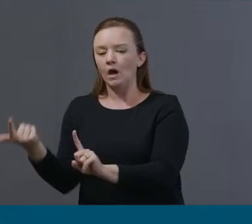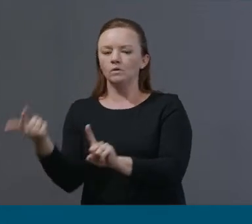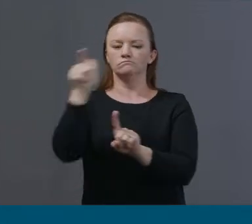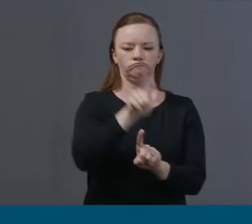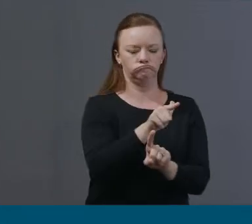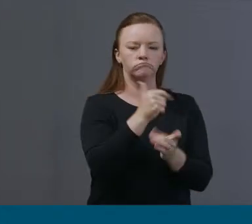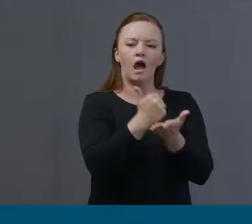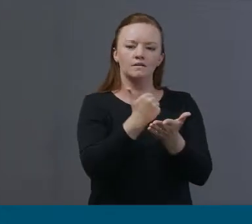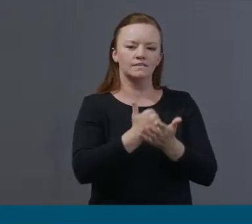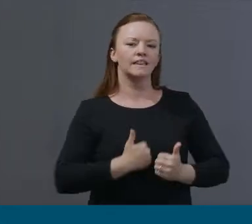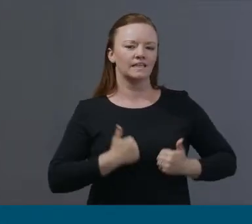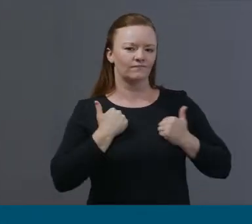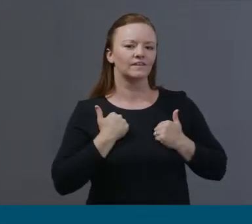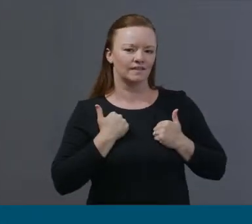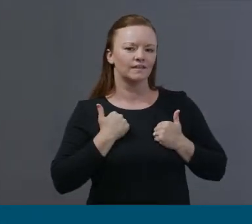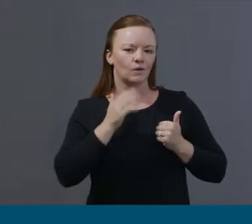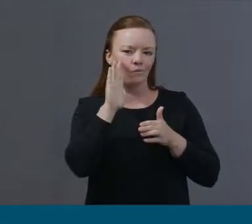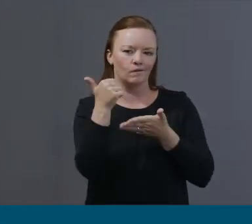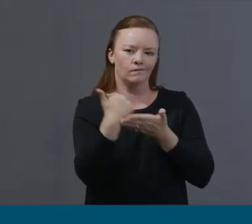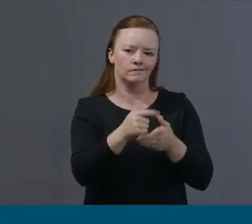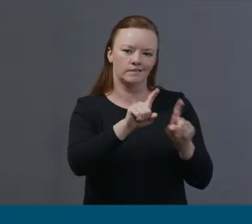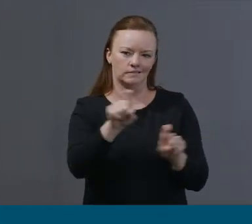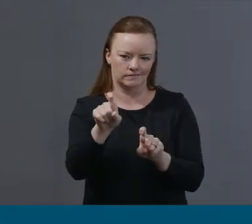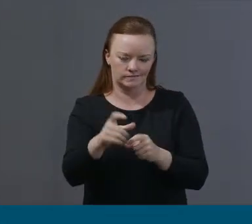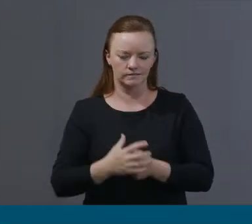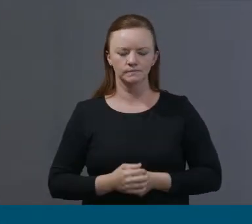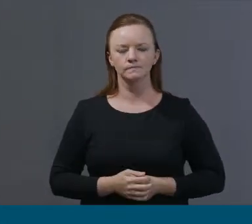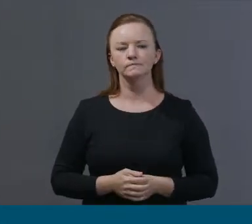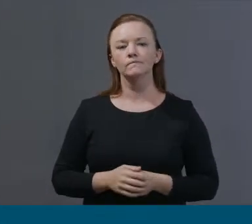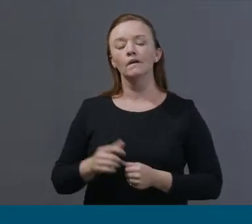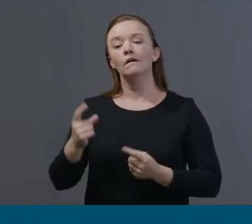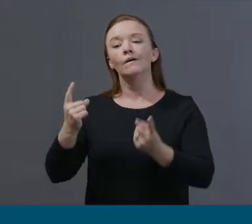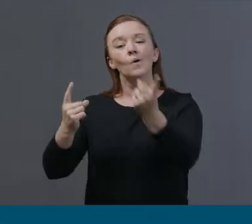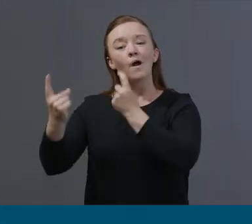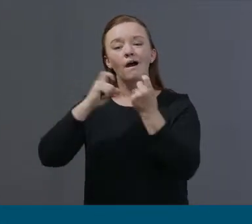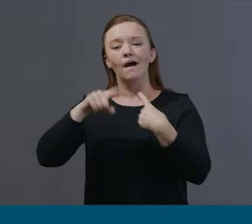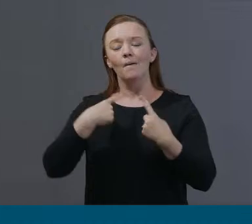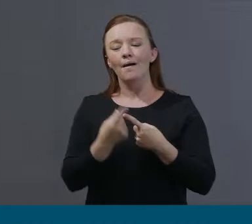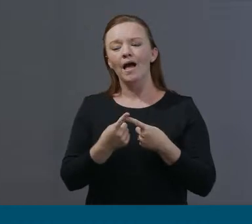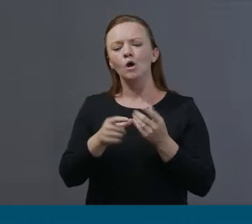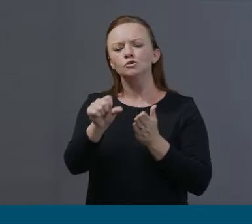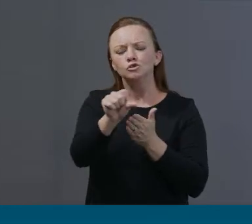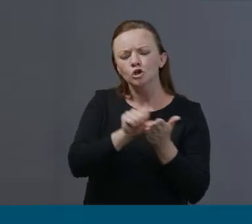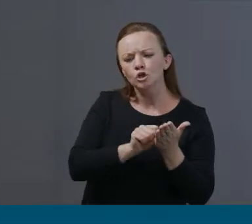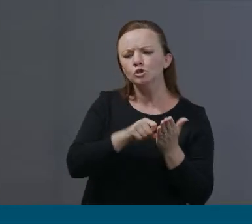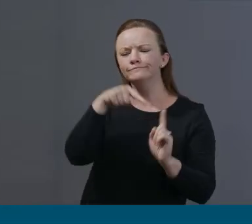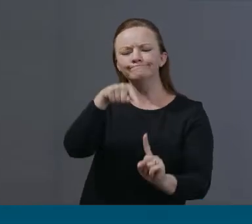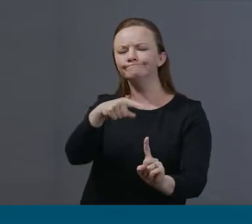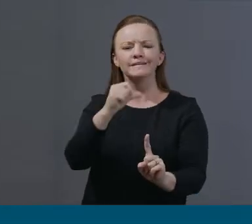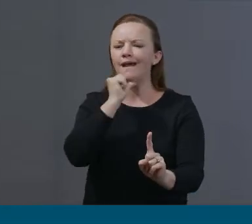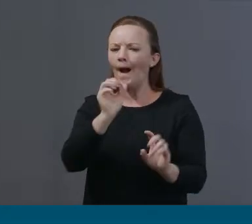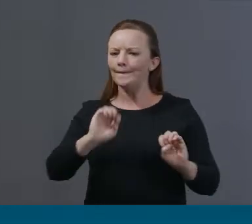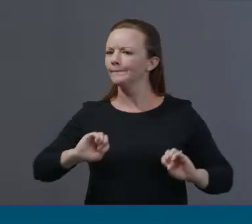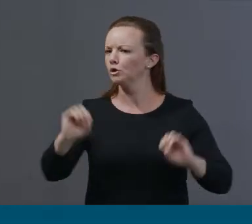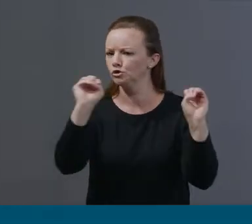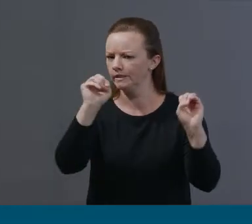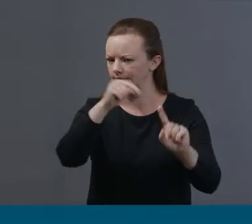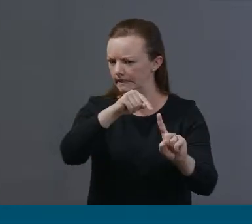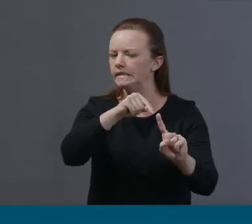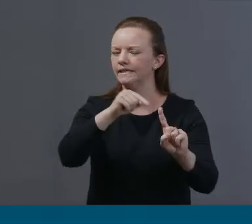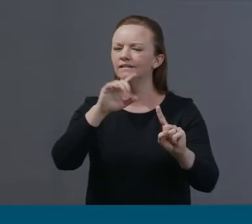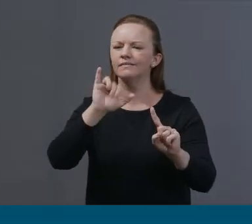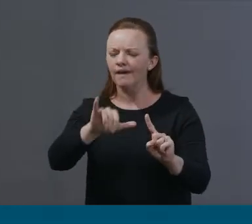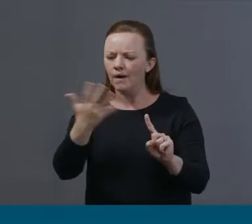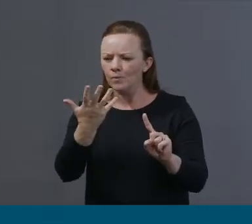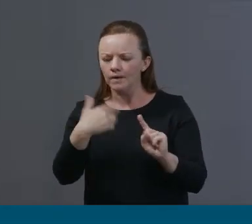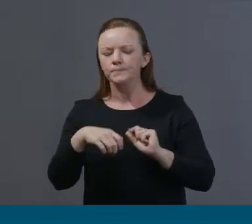And we've gotten a lot of questions on the elective surgeries. So our licensing division is currently monitoring the facilities, what